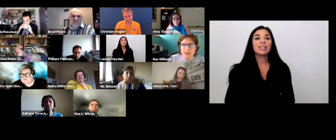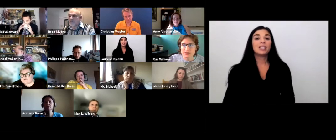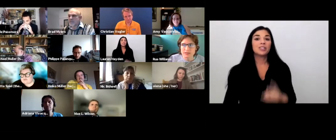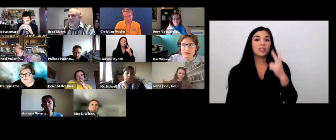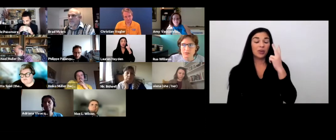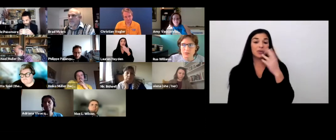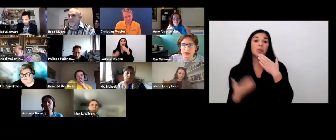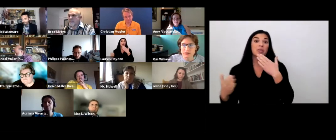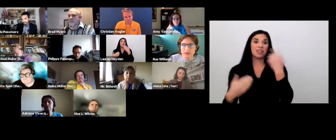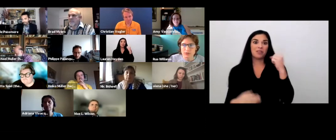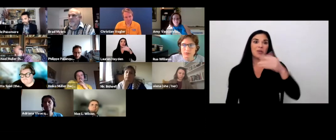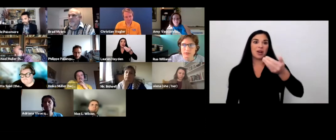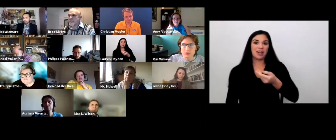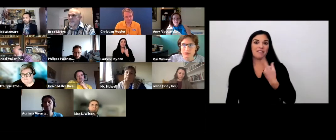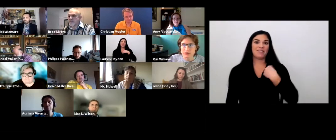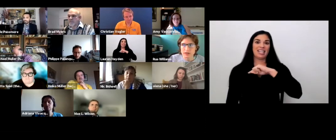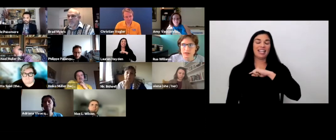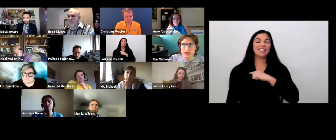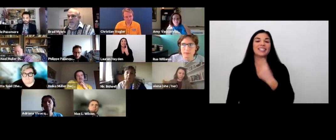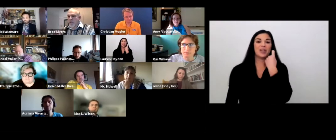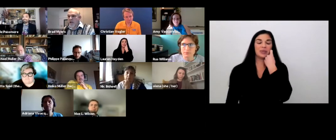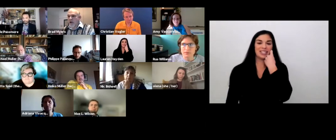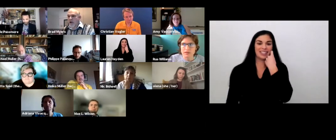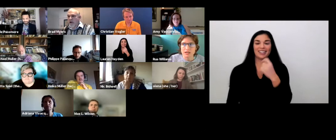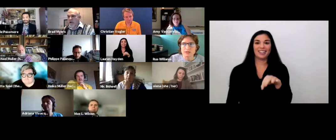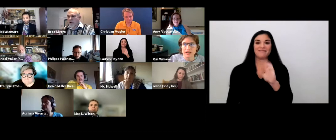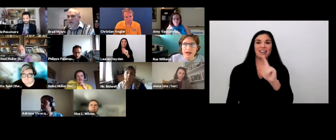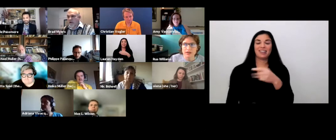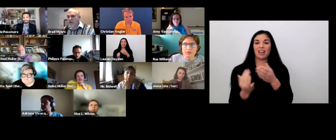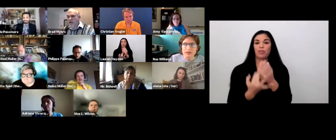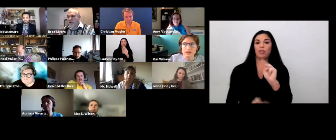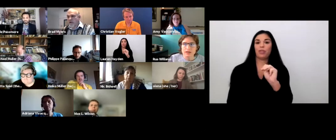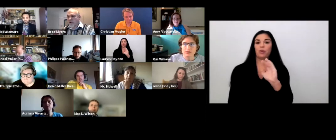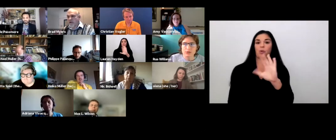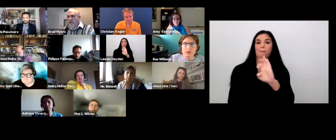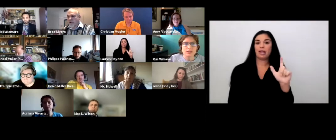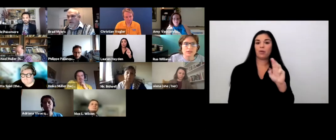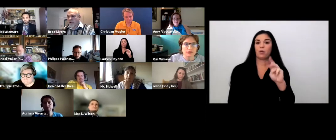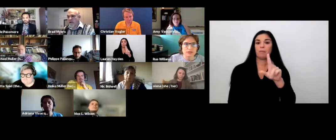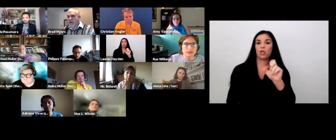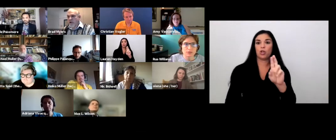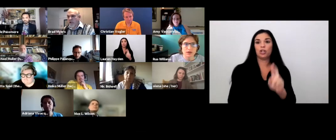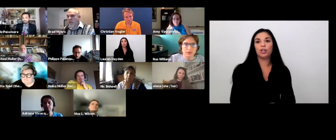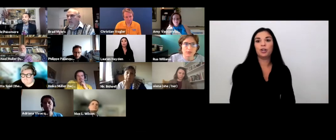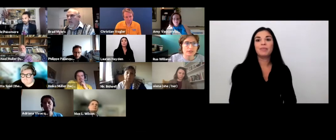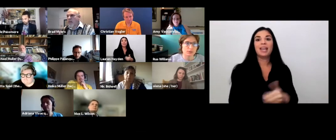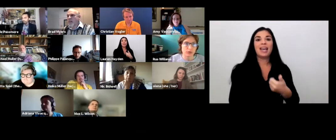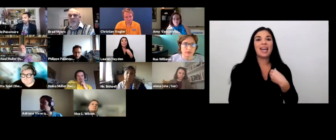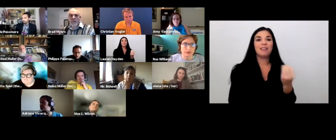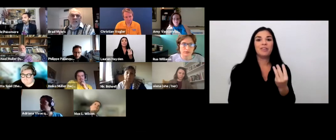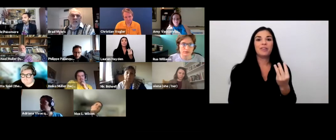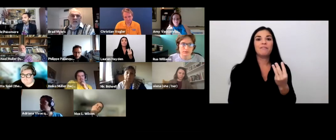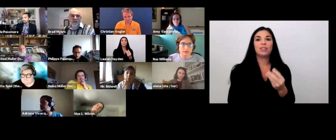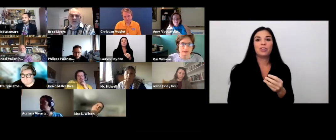people to this. I found out through Michael Miller, and I have a few key concerns. I fully